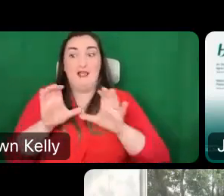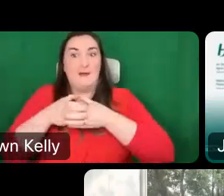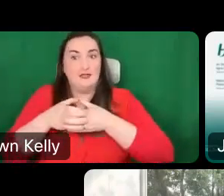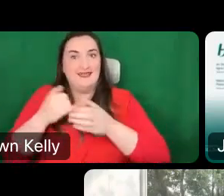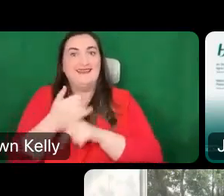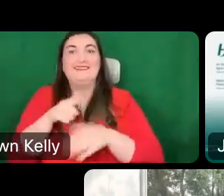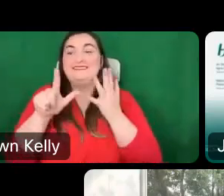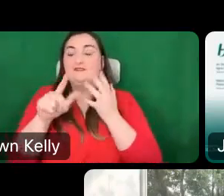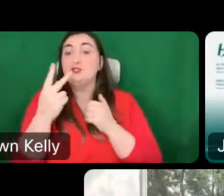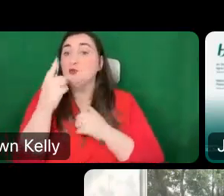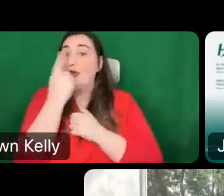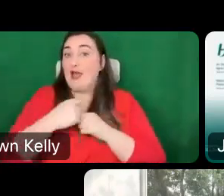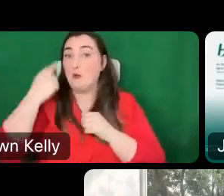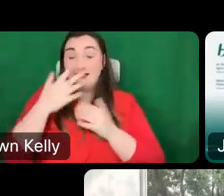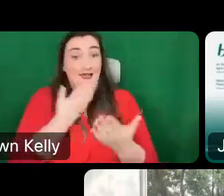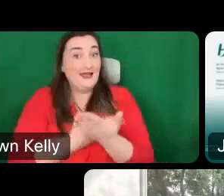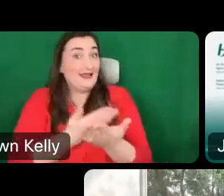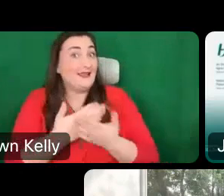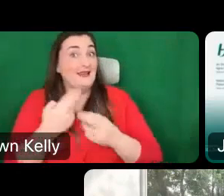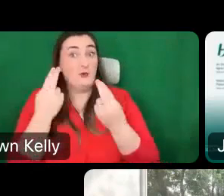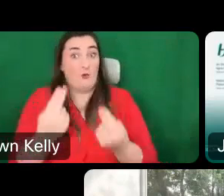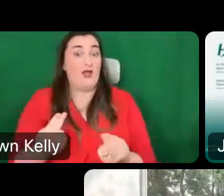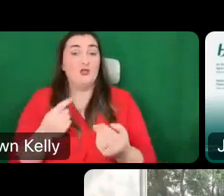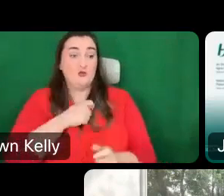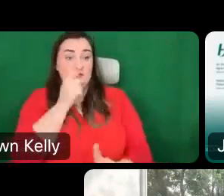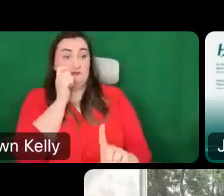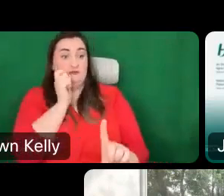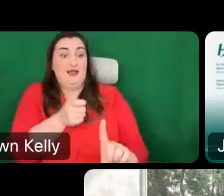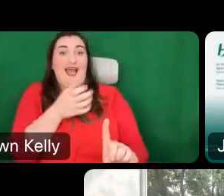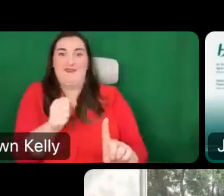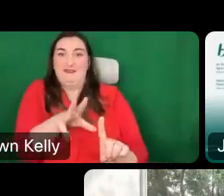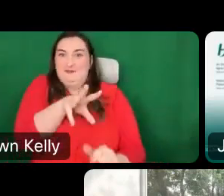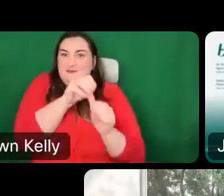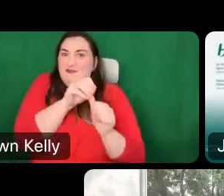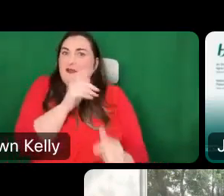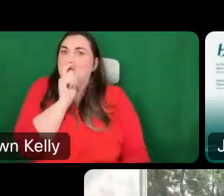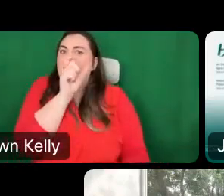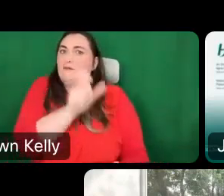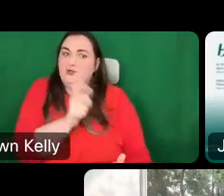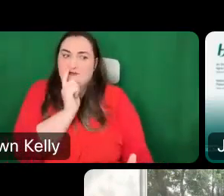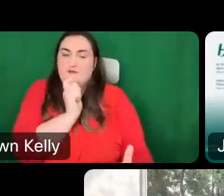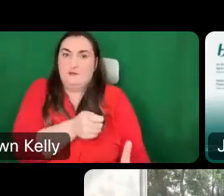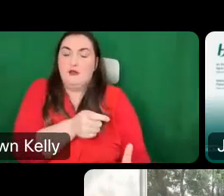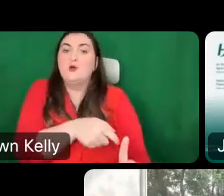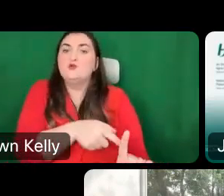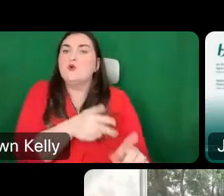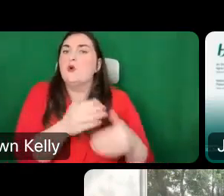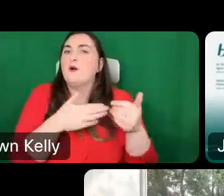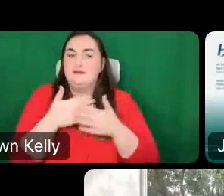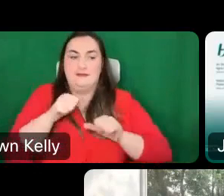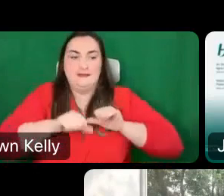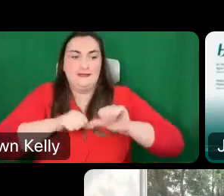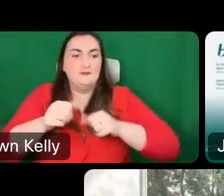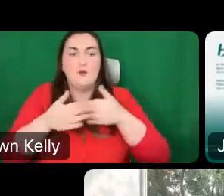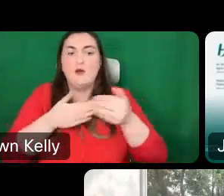hours. Yes. We're now legally required to appoint a designated person. So what are our steps? So what are our processes around, well, how are